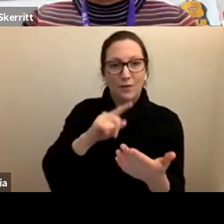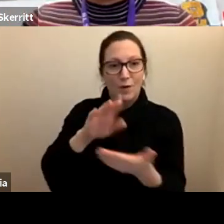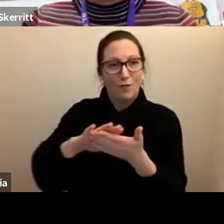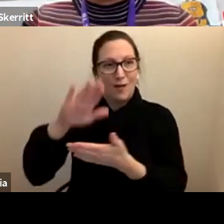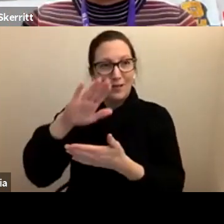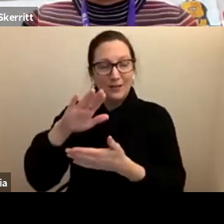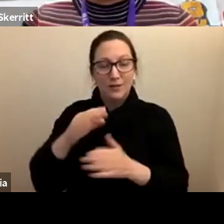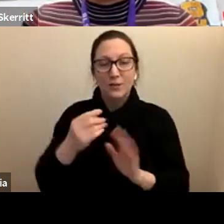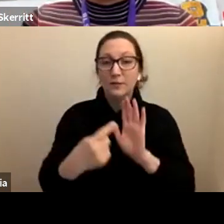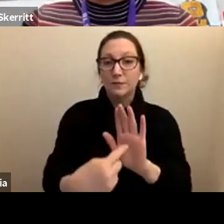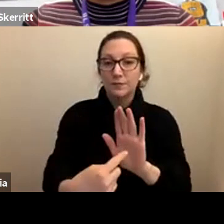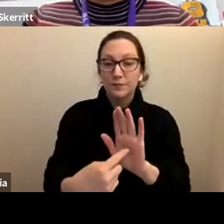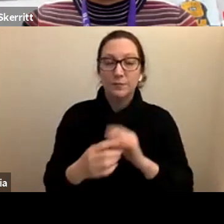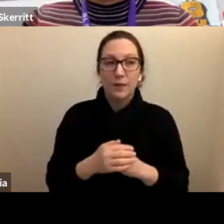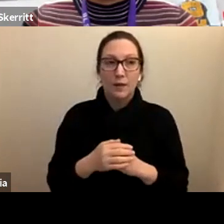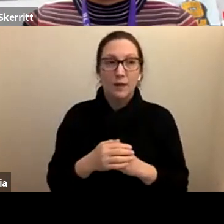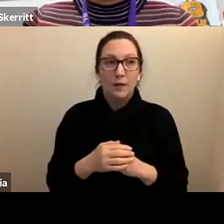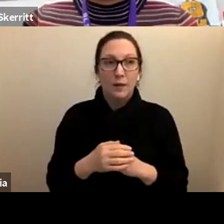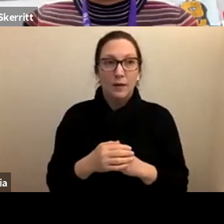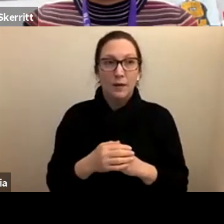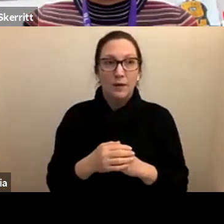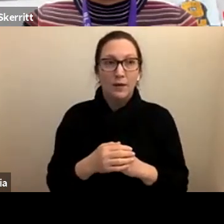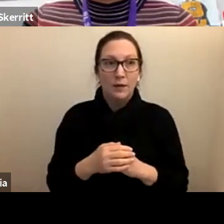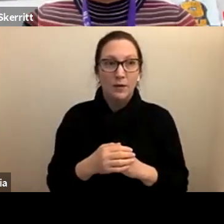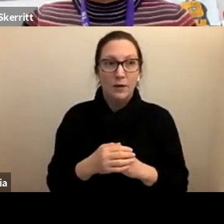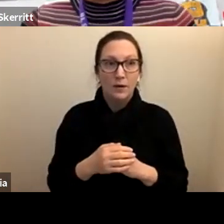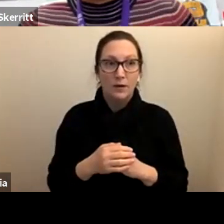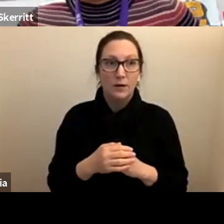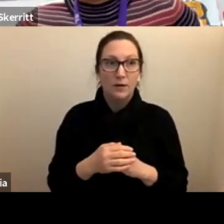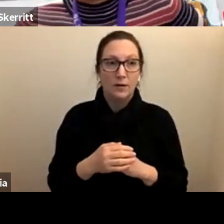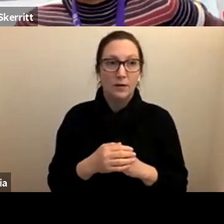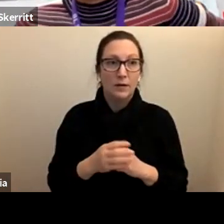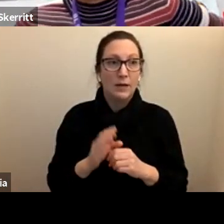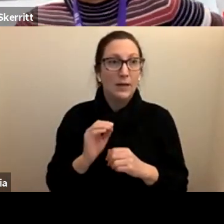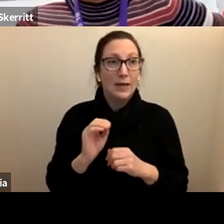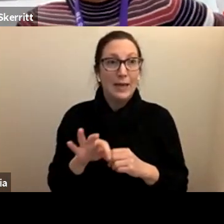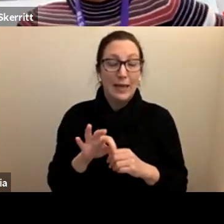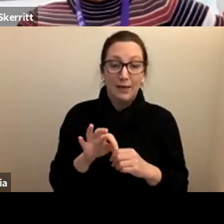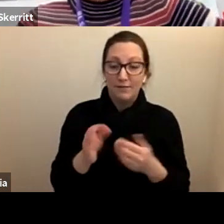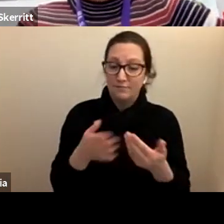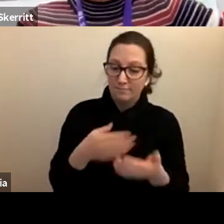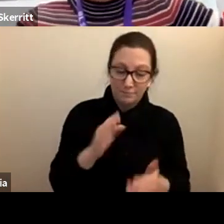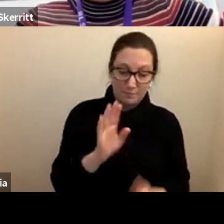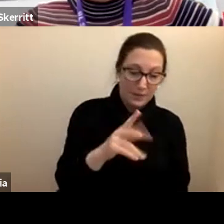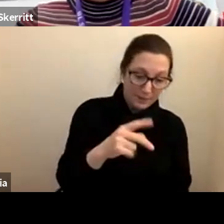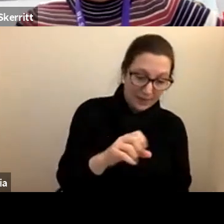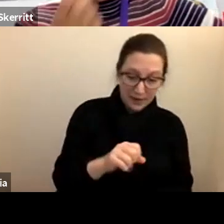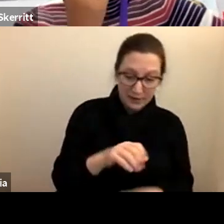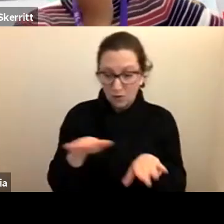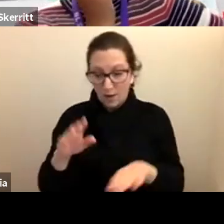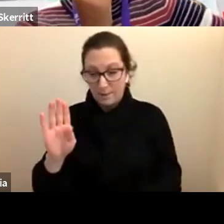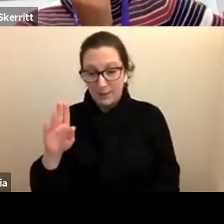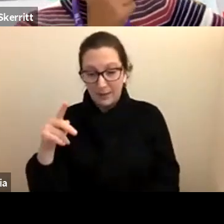So for example, if we across the board, non-BPS, BPS, and you can